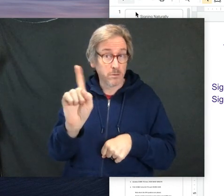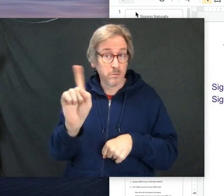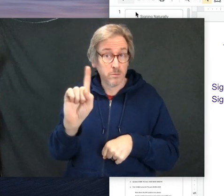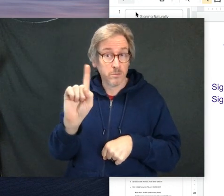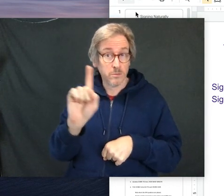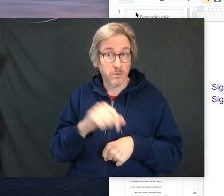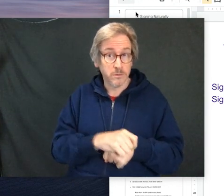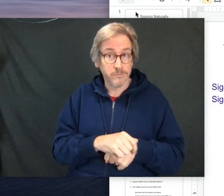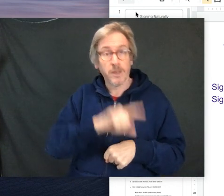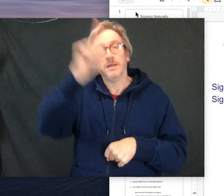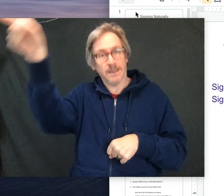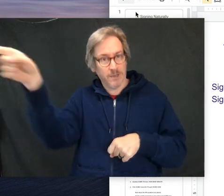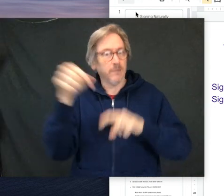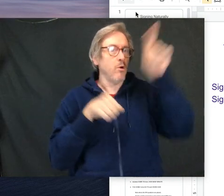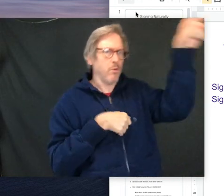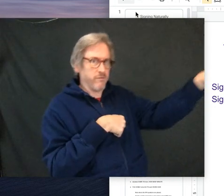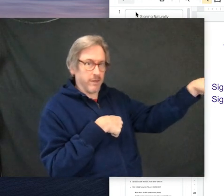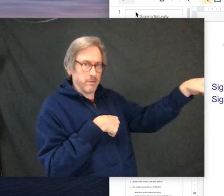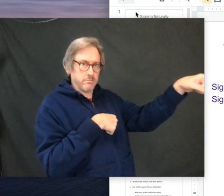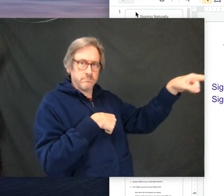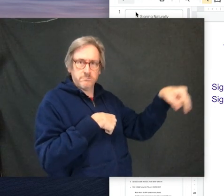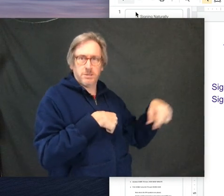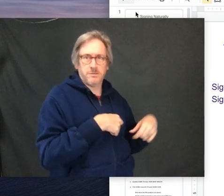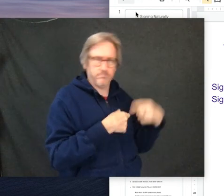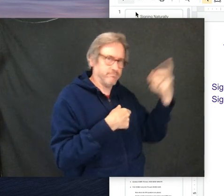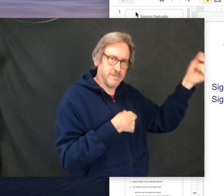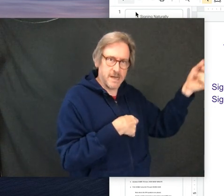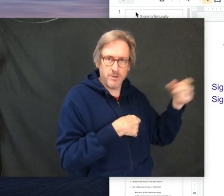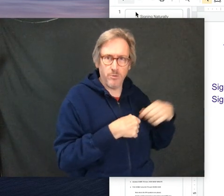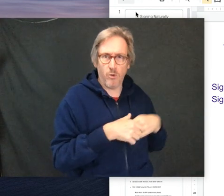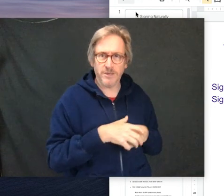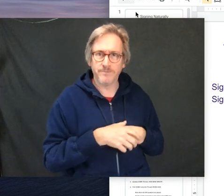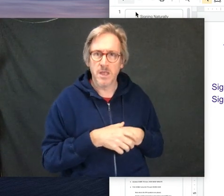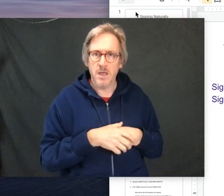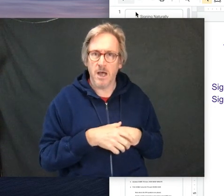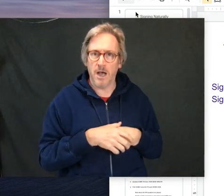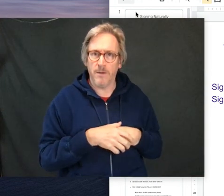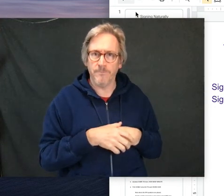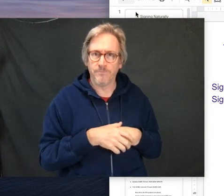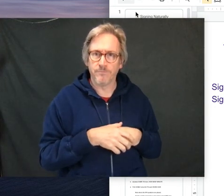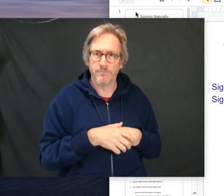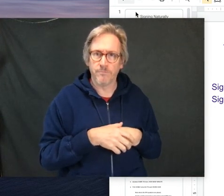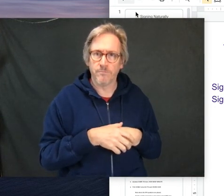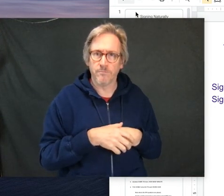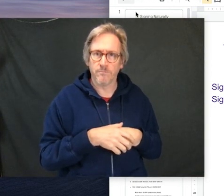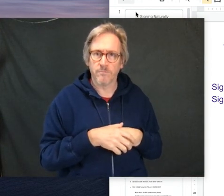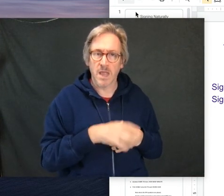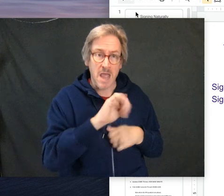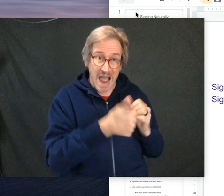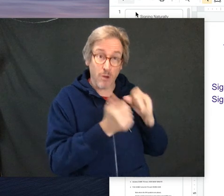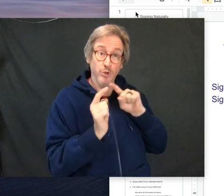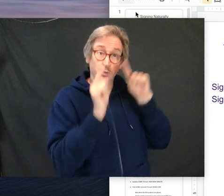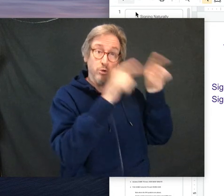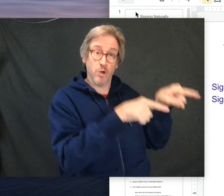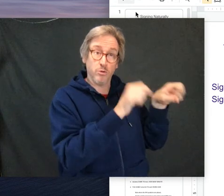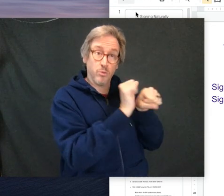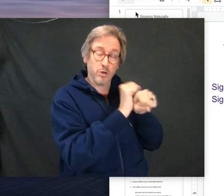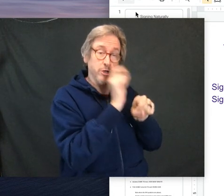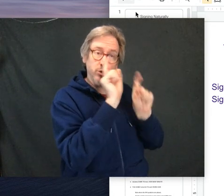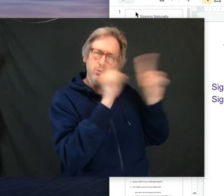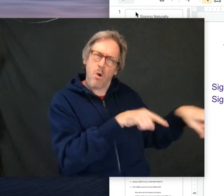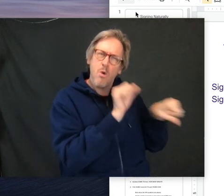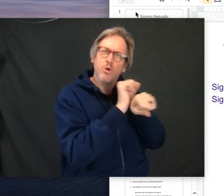where? Same thing. Oh, over there. Set up a new point. How do you go